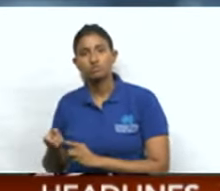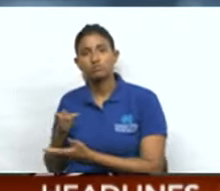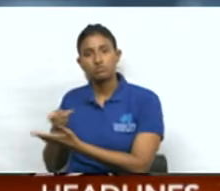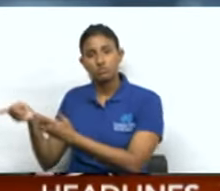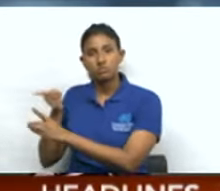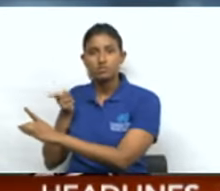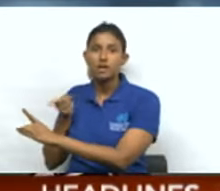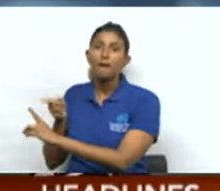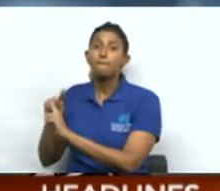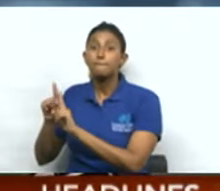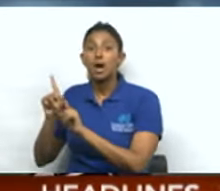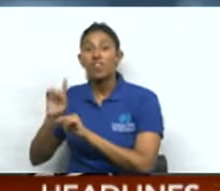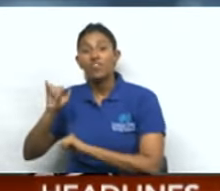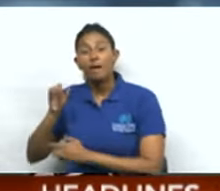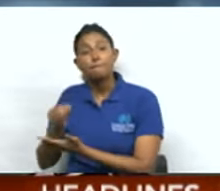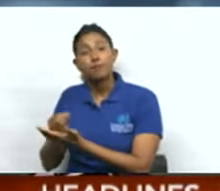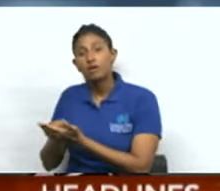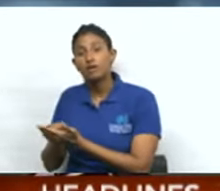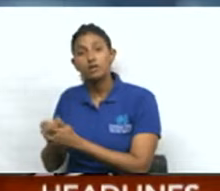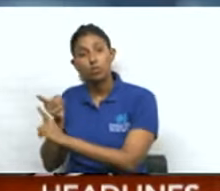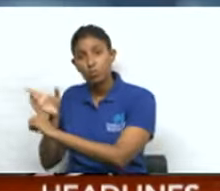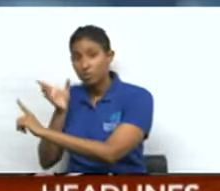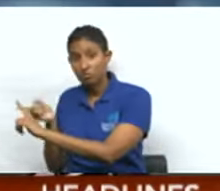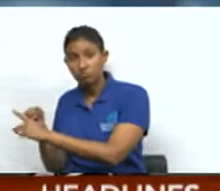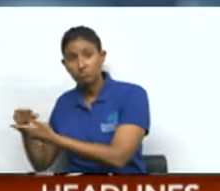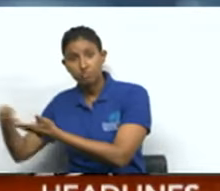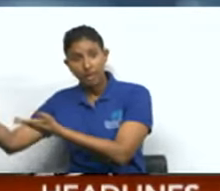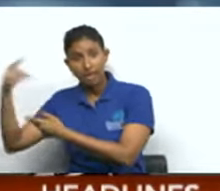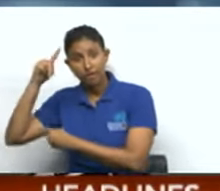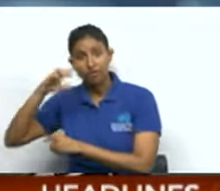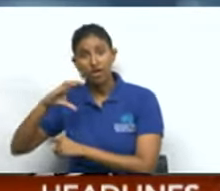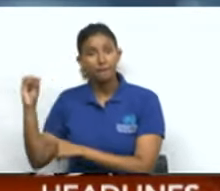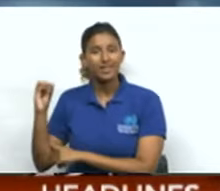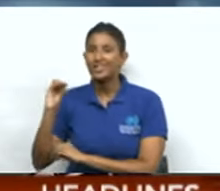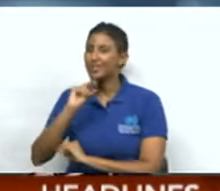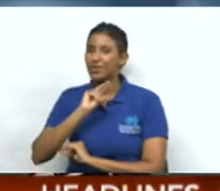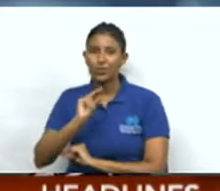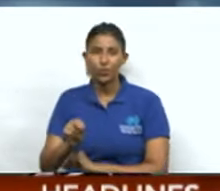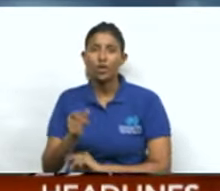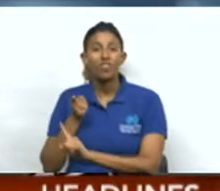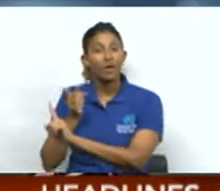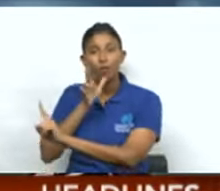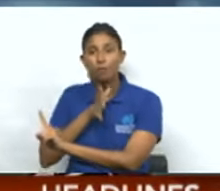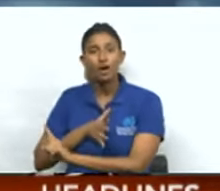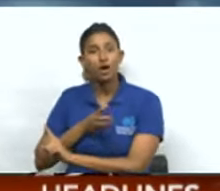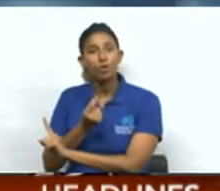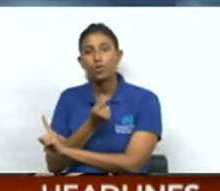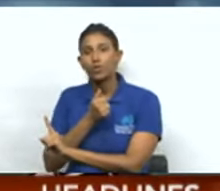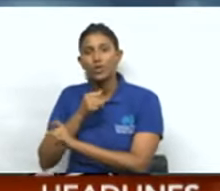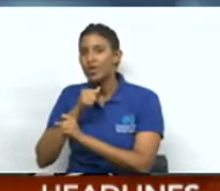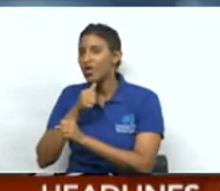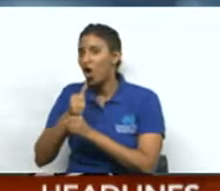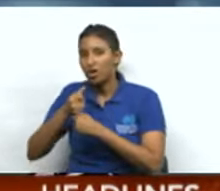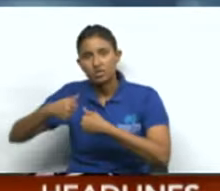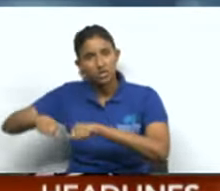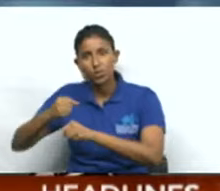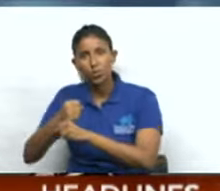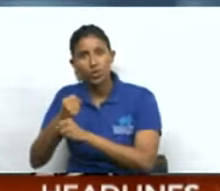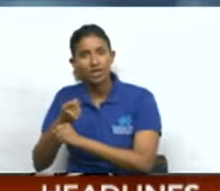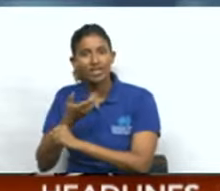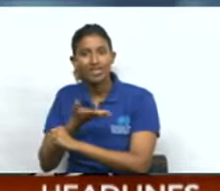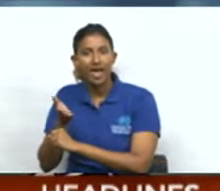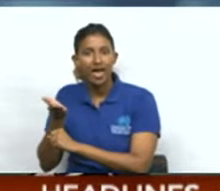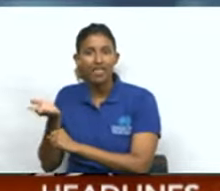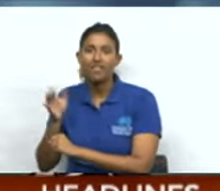money was never paid on her behalf, causing her policies to lapse. Turns out the woman was no longer employed as an insurance agent and was no